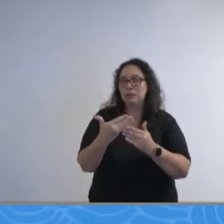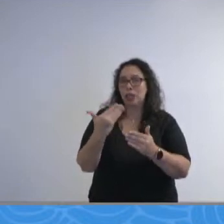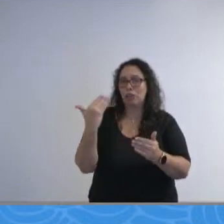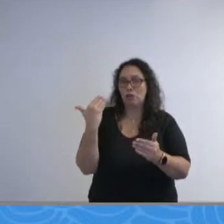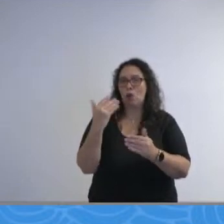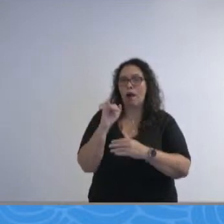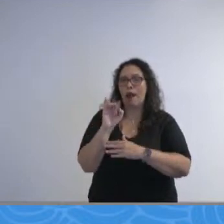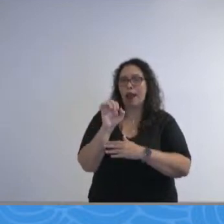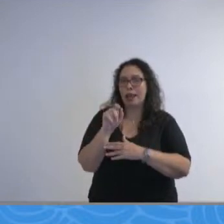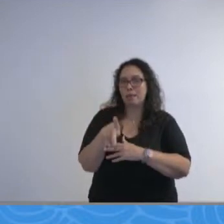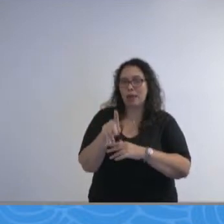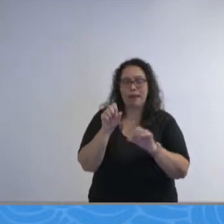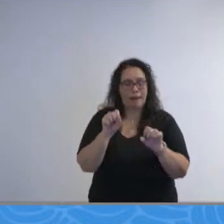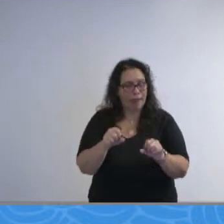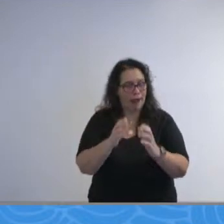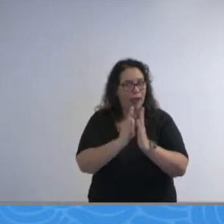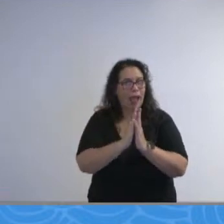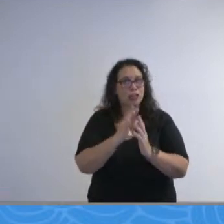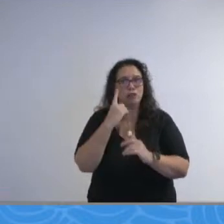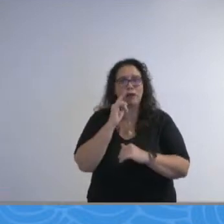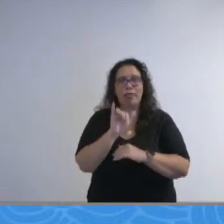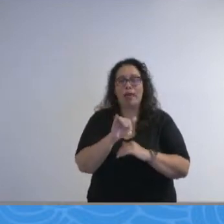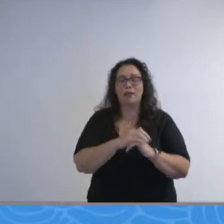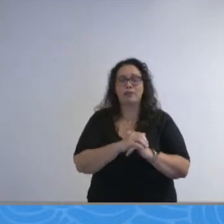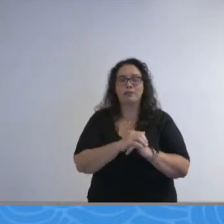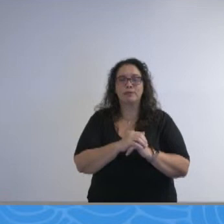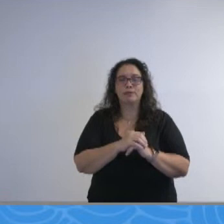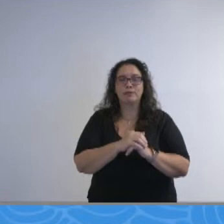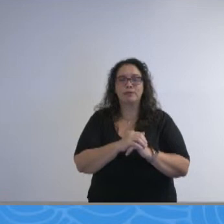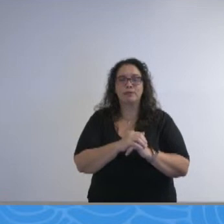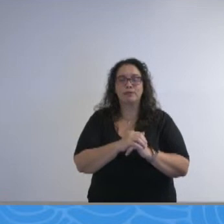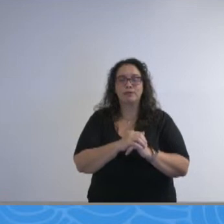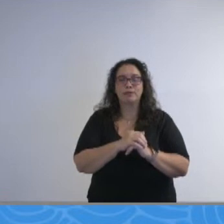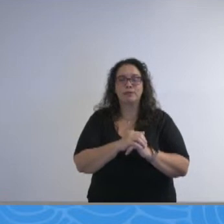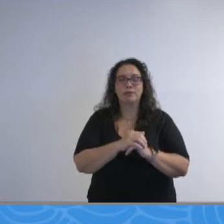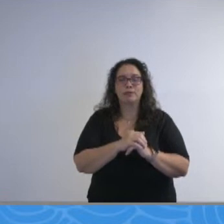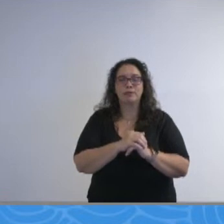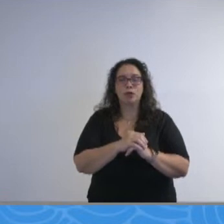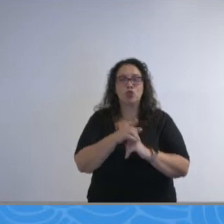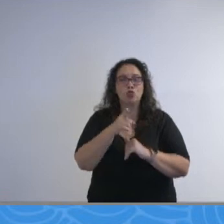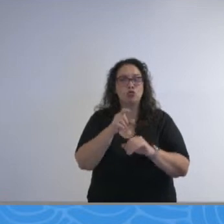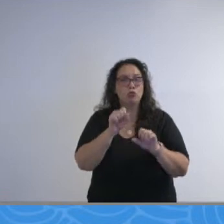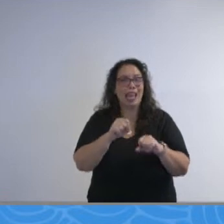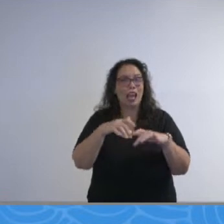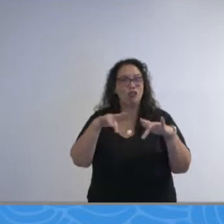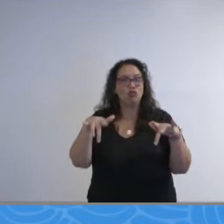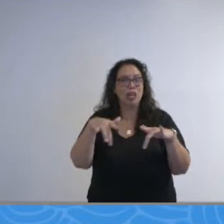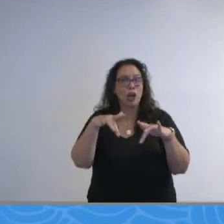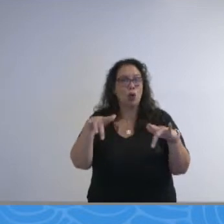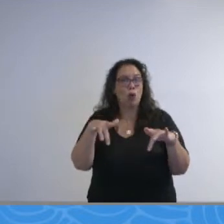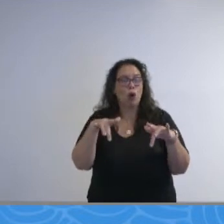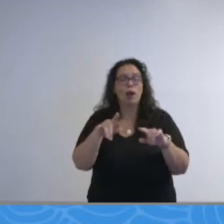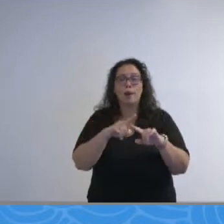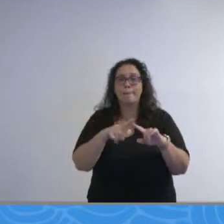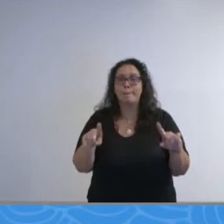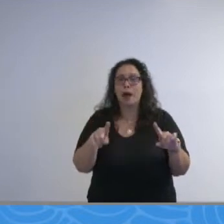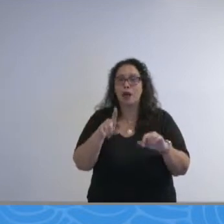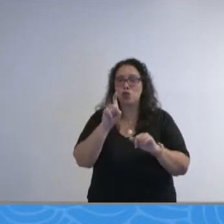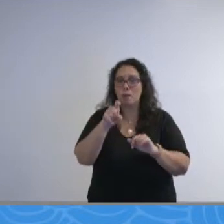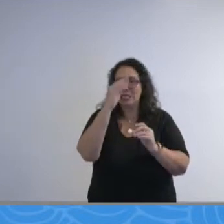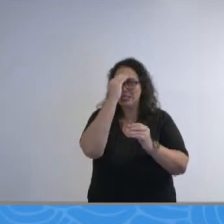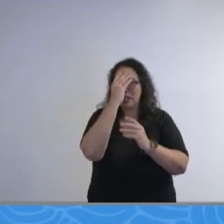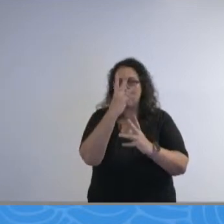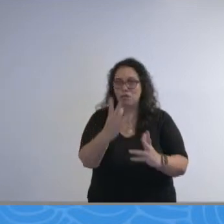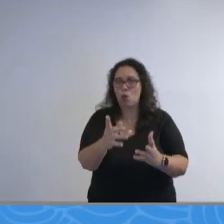the IEP. You could also record as long as you let them know 24 hours ahead of time